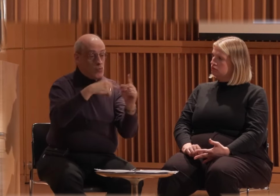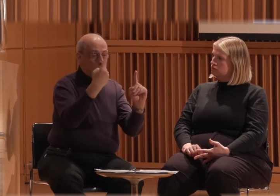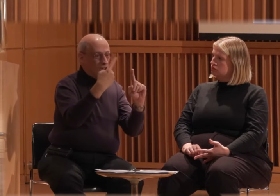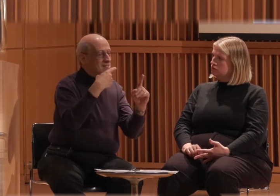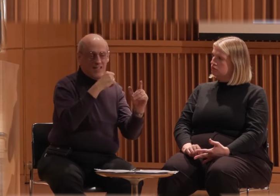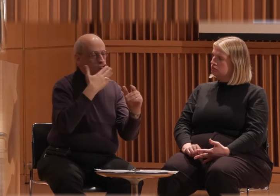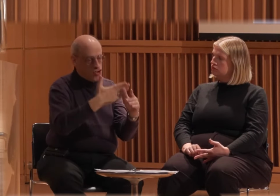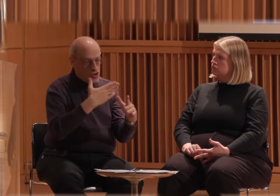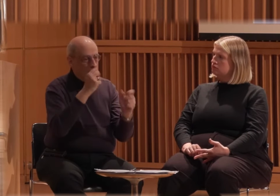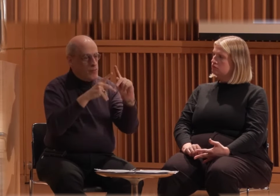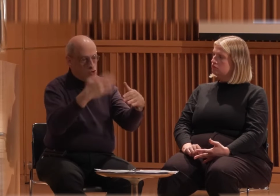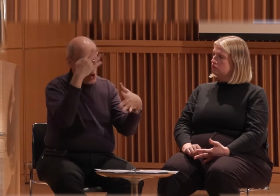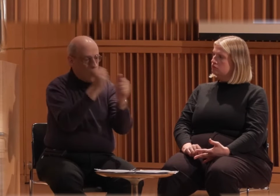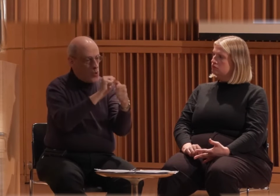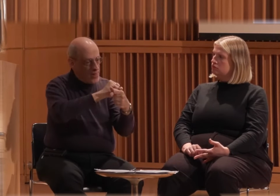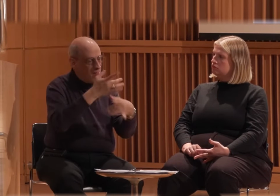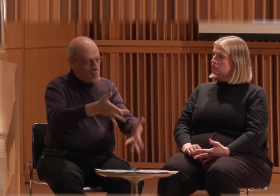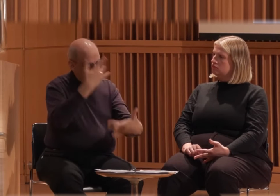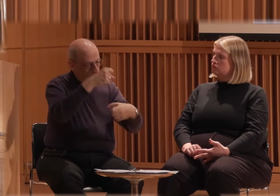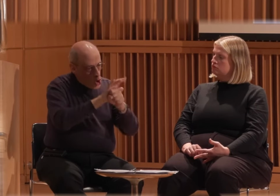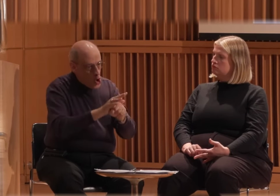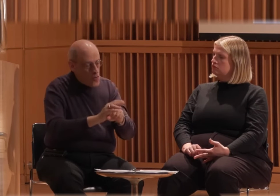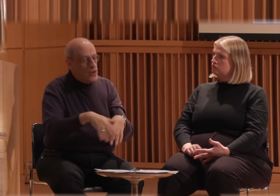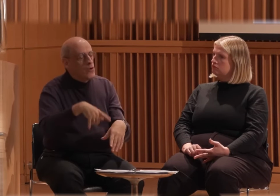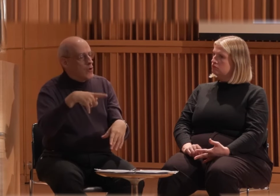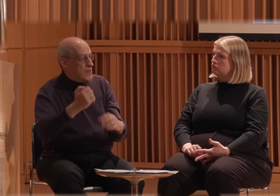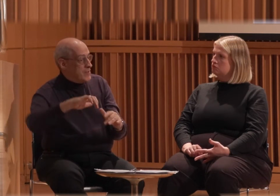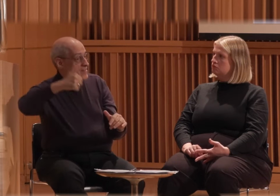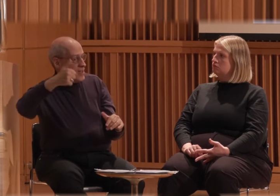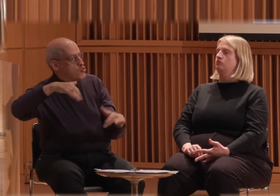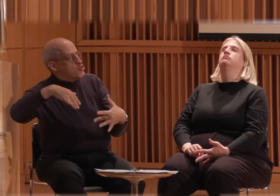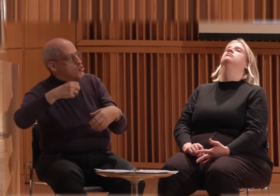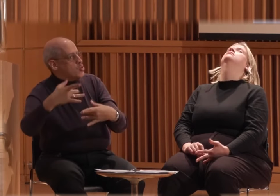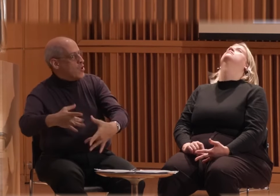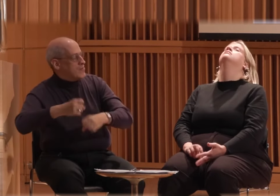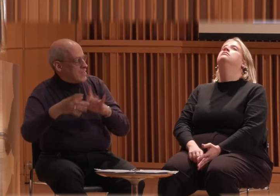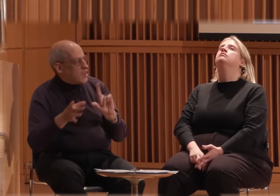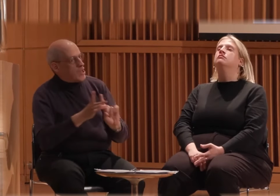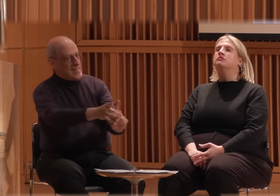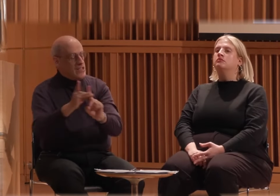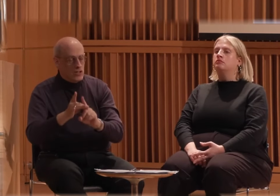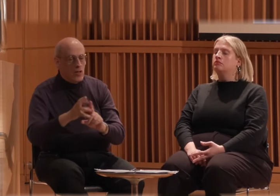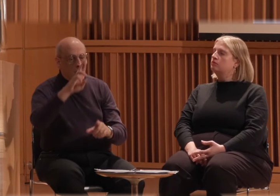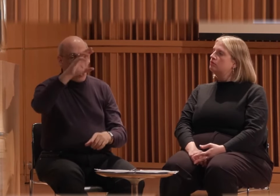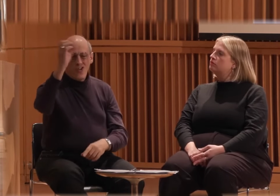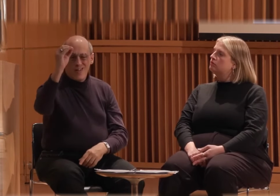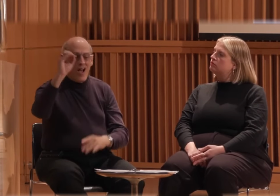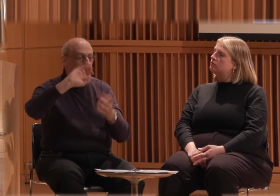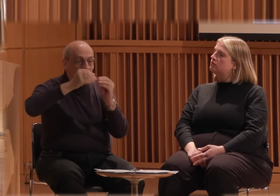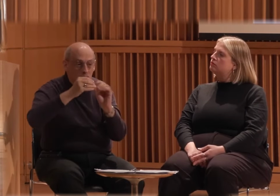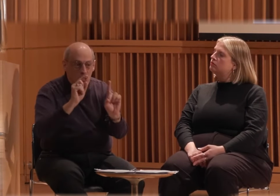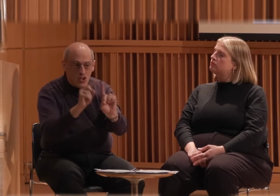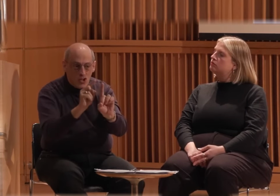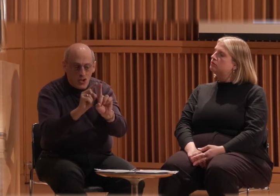like 5 or 10, that really meant COVID was really contagious. The problem with the R-naught number is